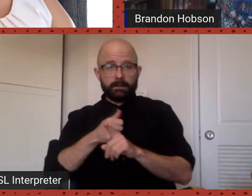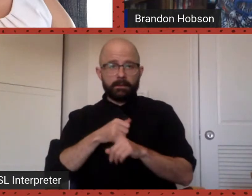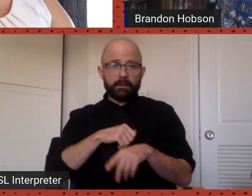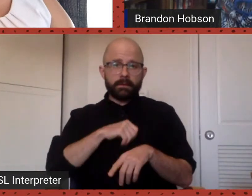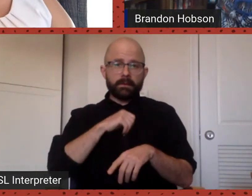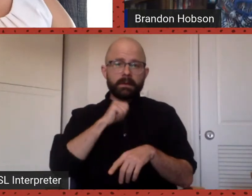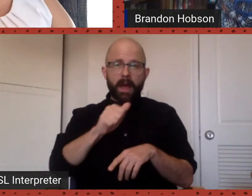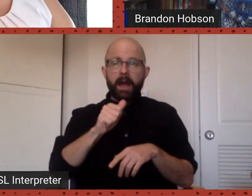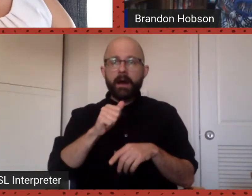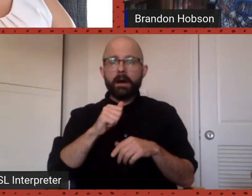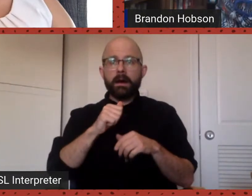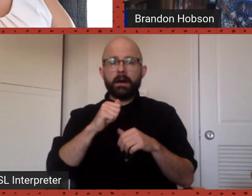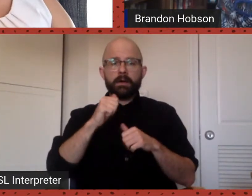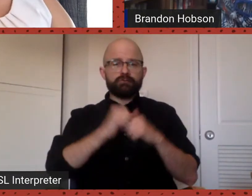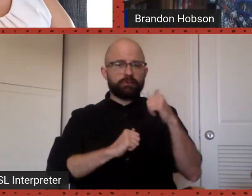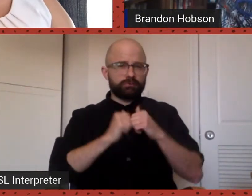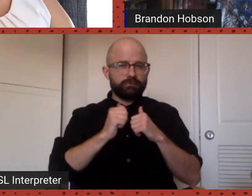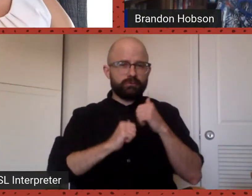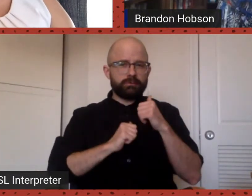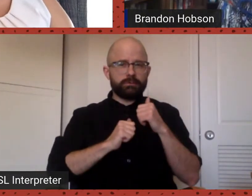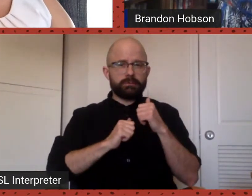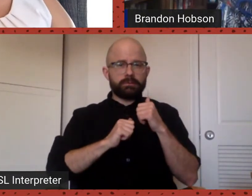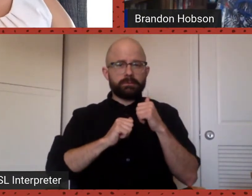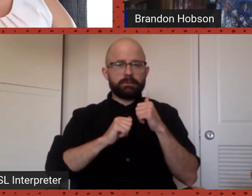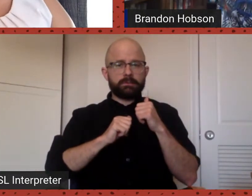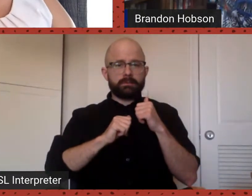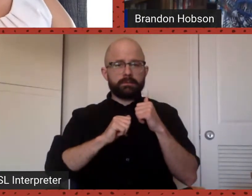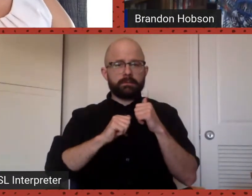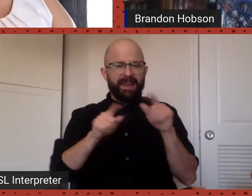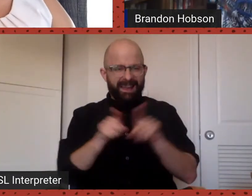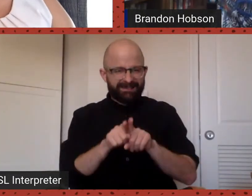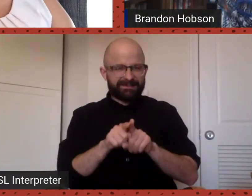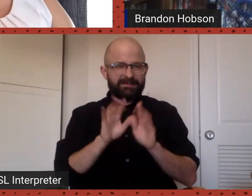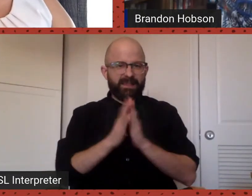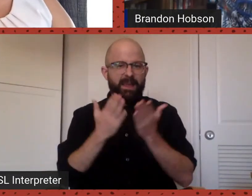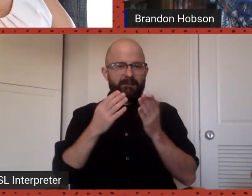done in a novel in the past.